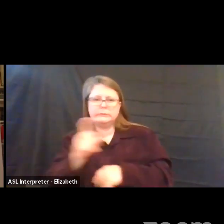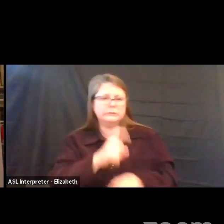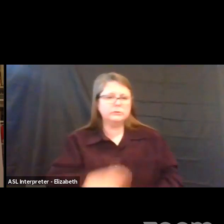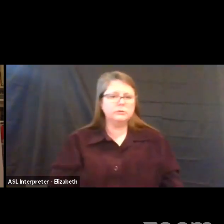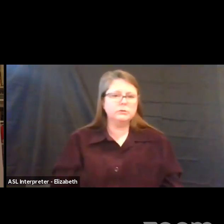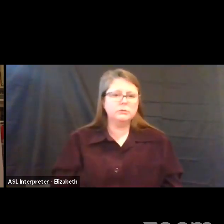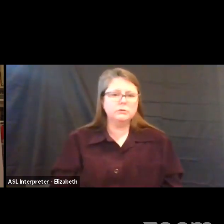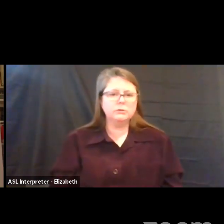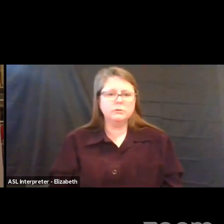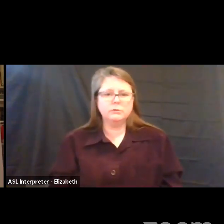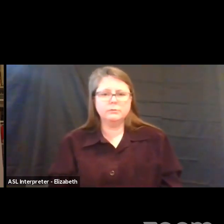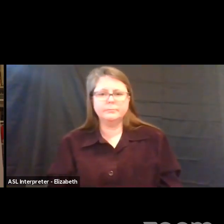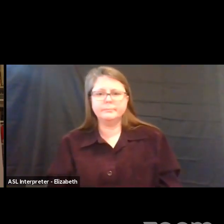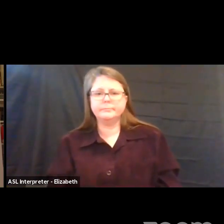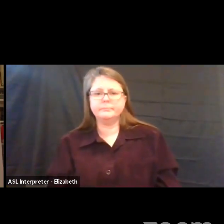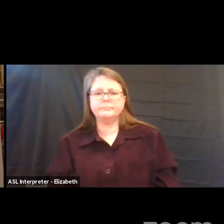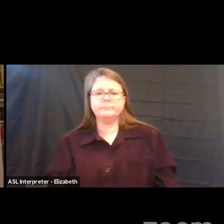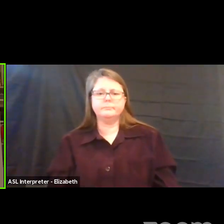Okay.